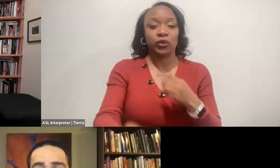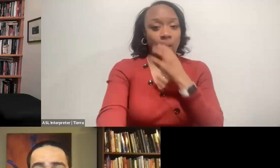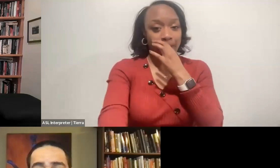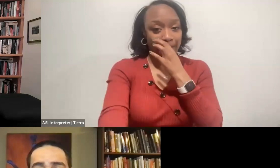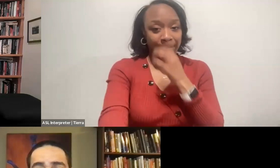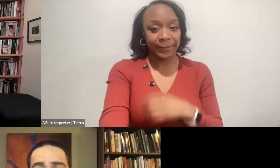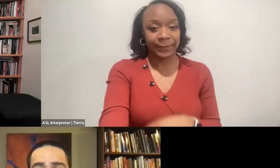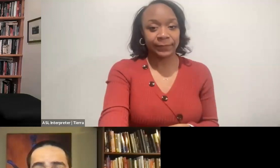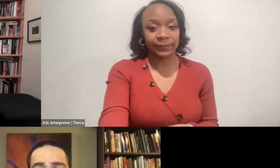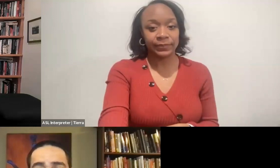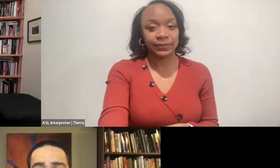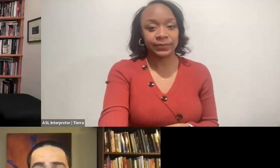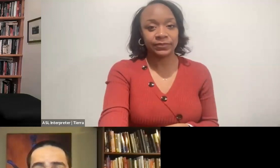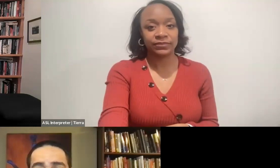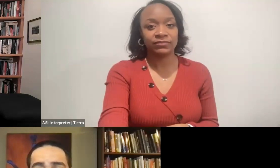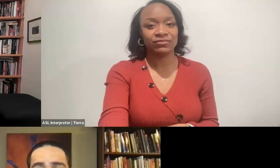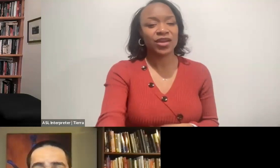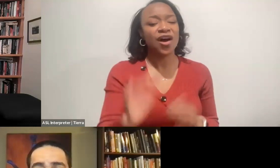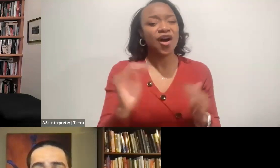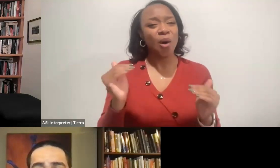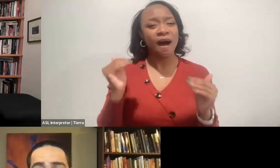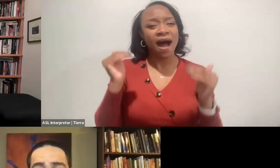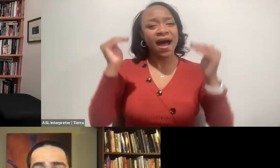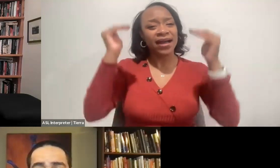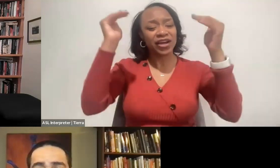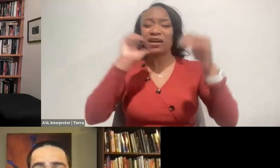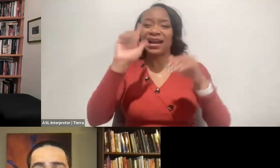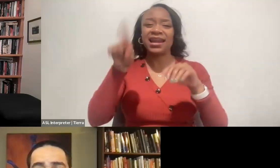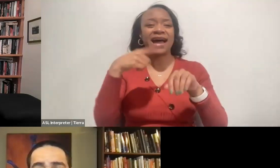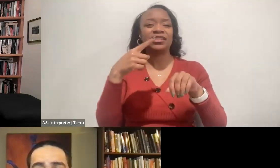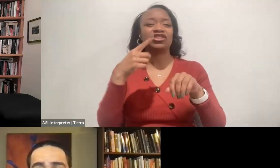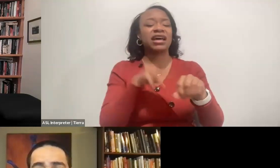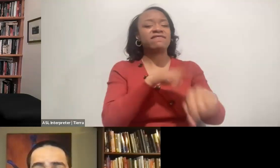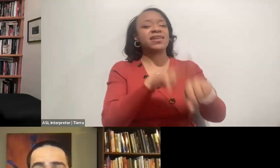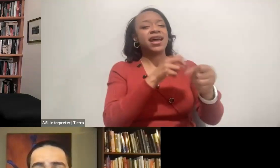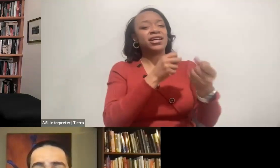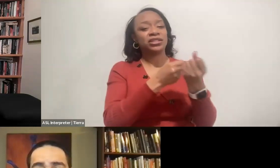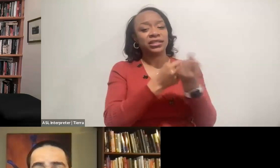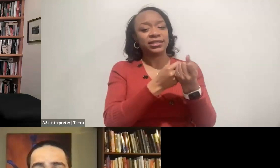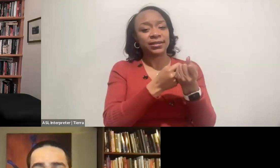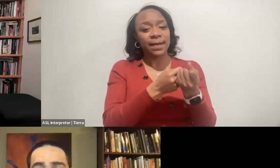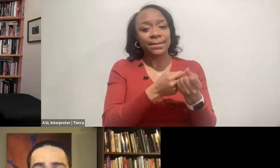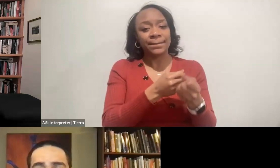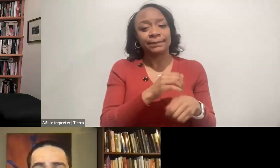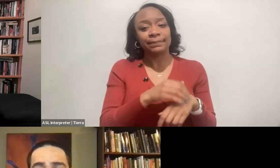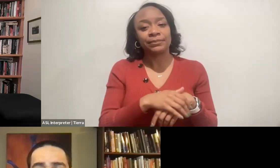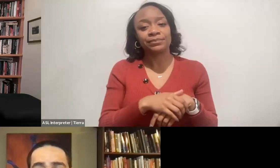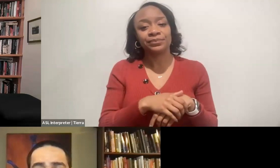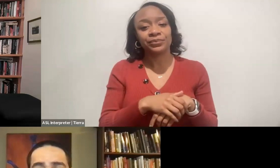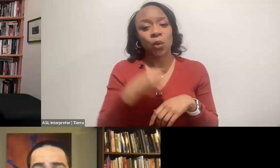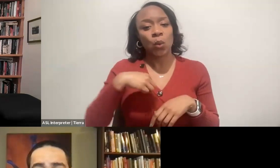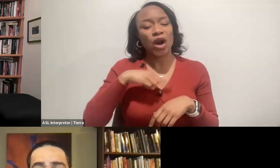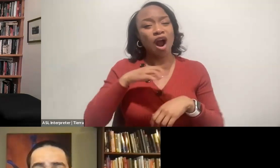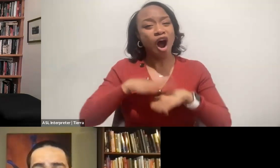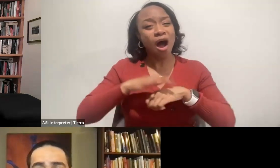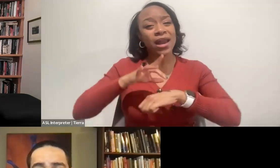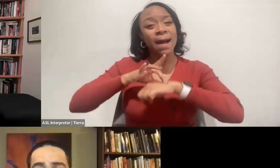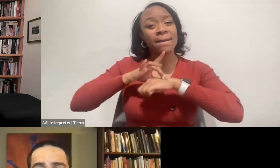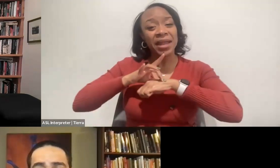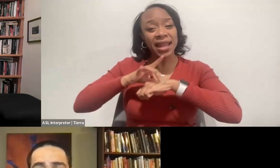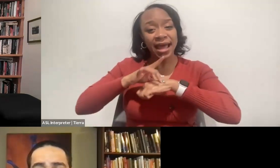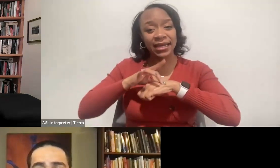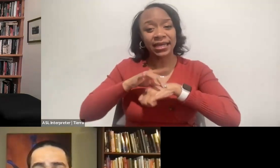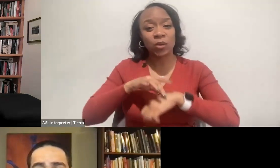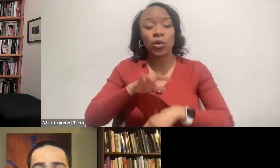than simple nationalism, to say that we're on a planet with 7 or 8 billion people and